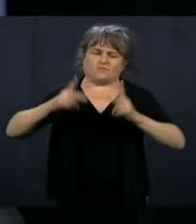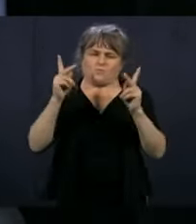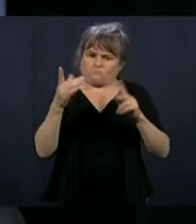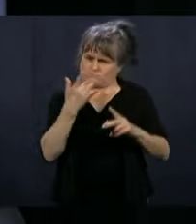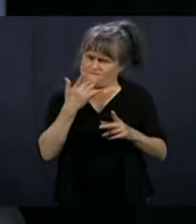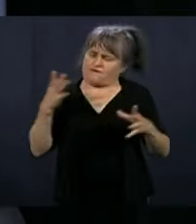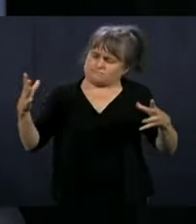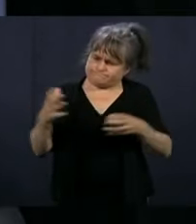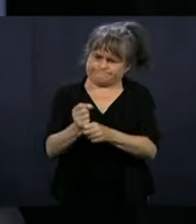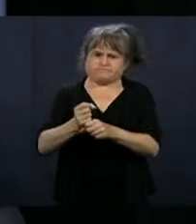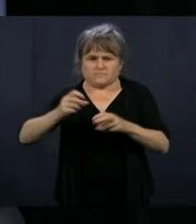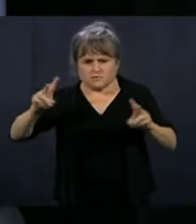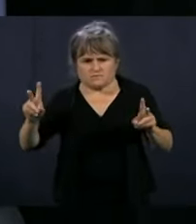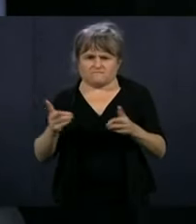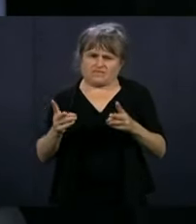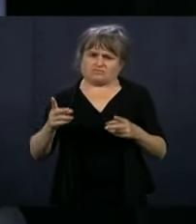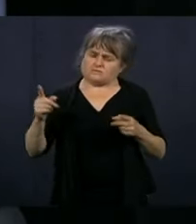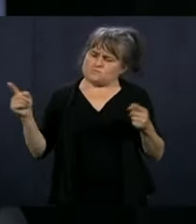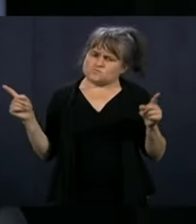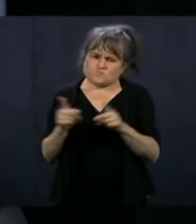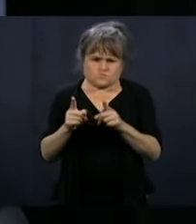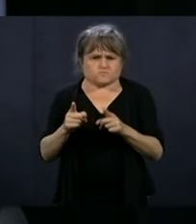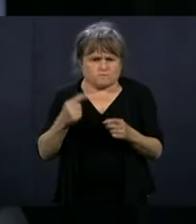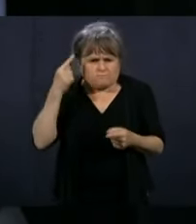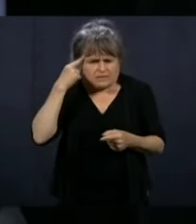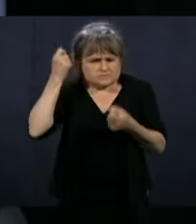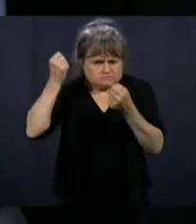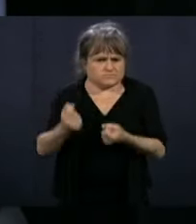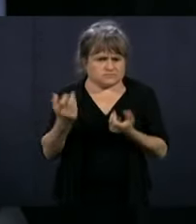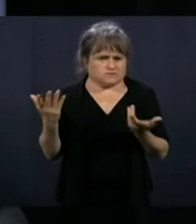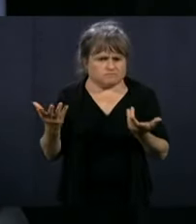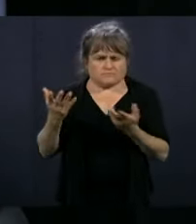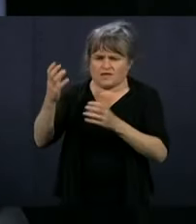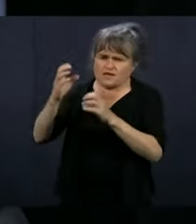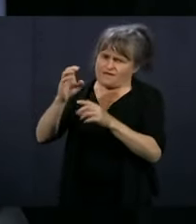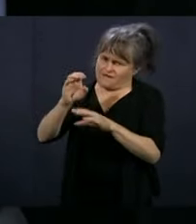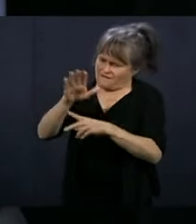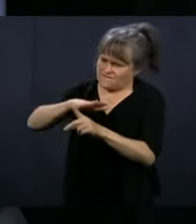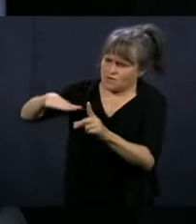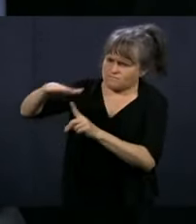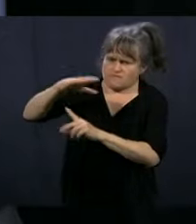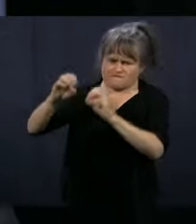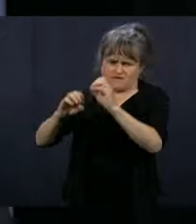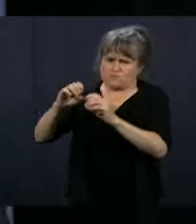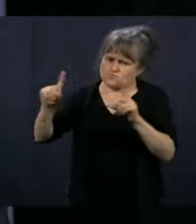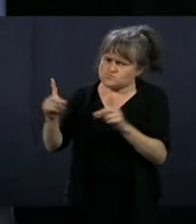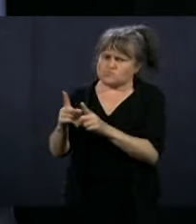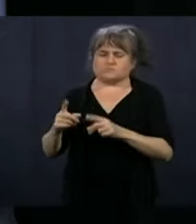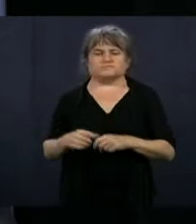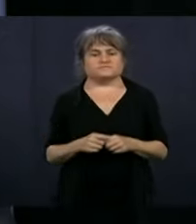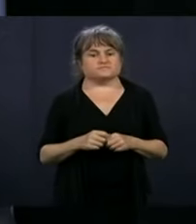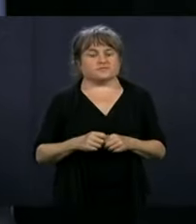different stages. So I think it's possible to do good work in a shorter period.